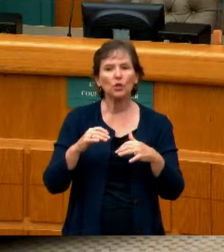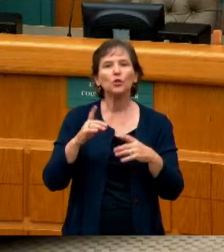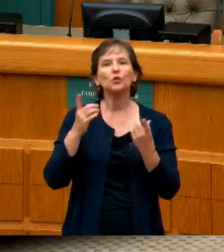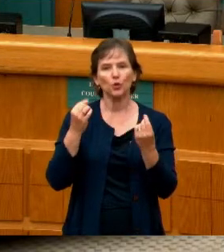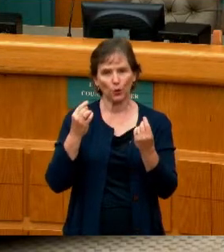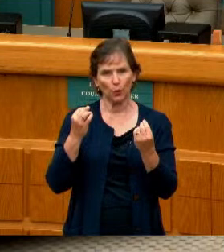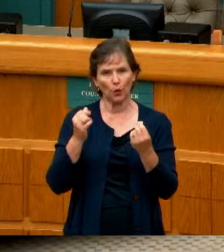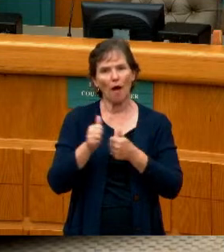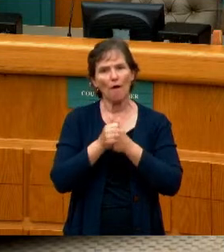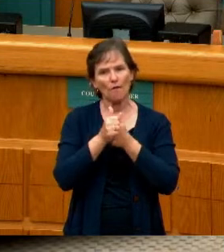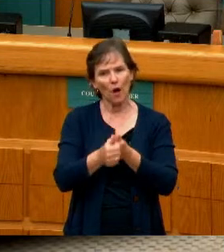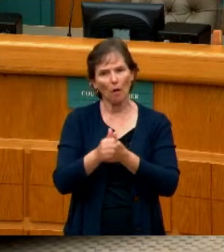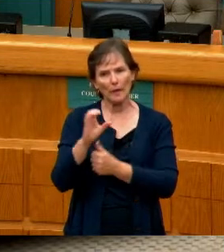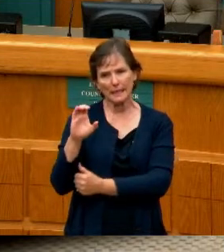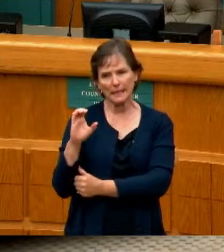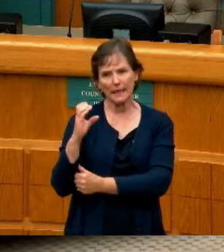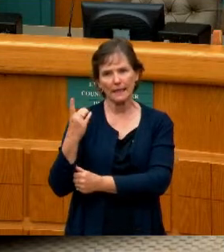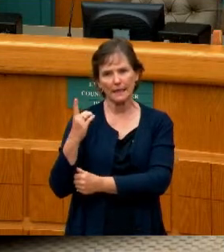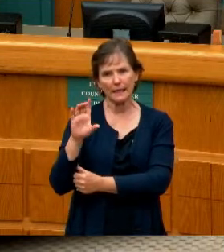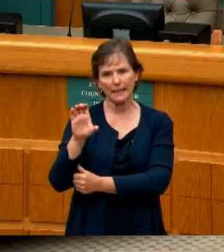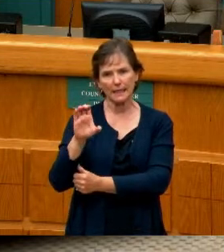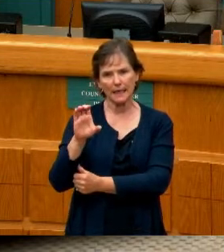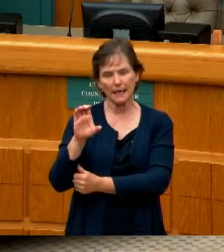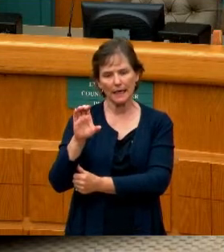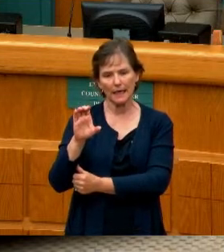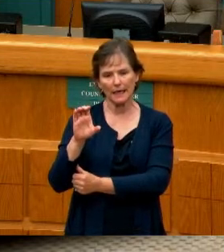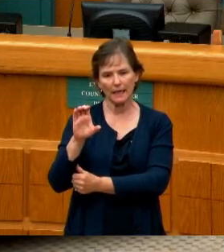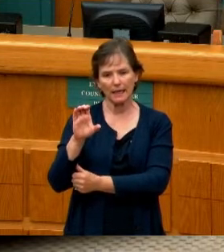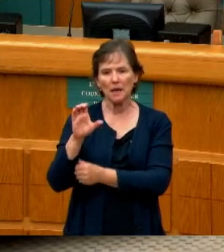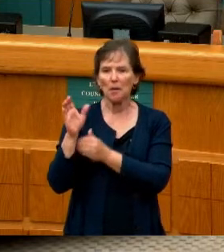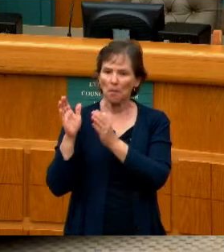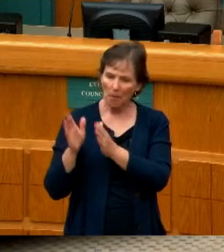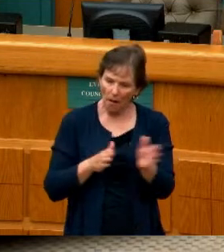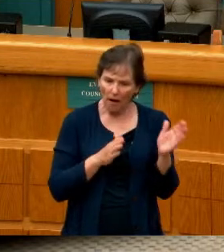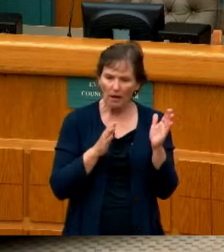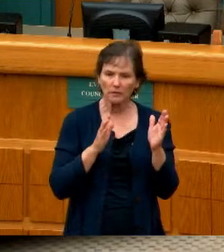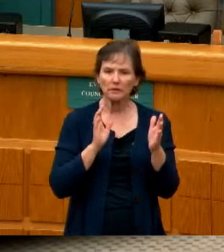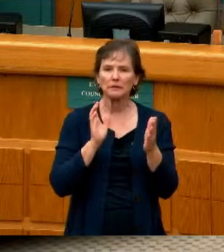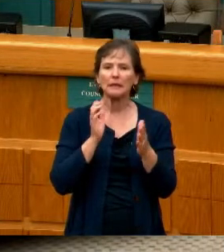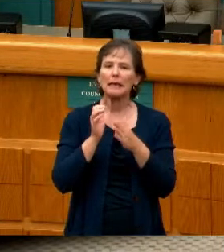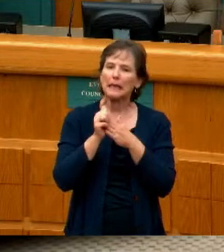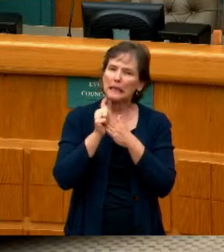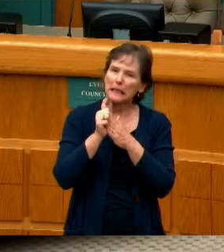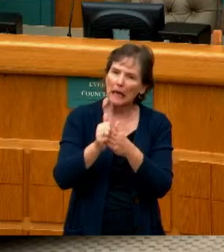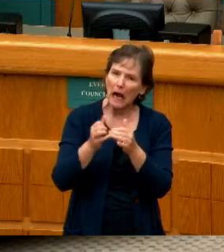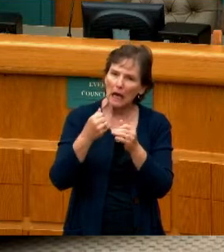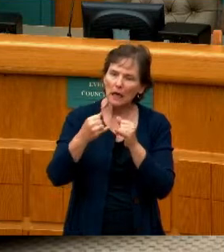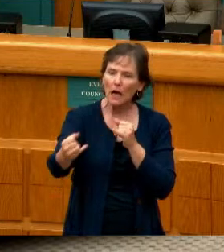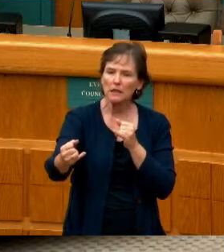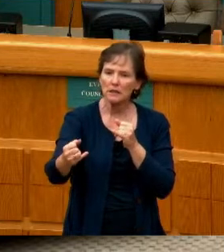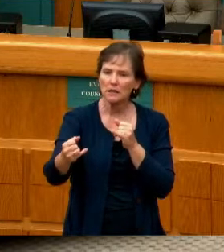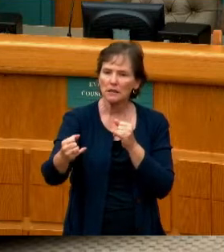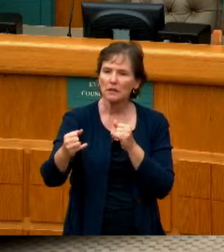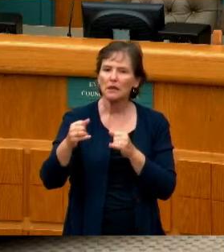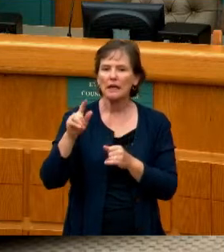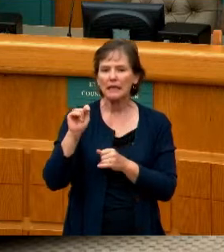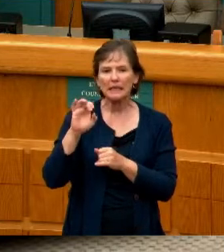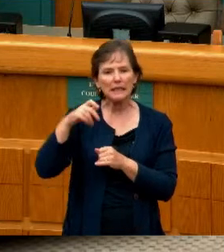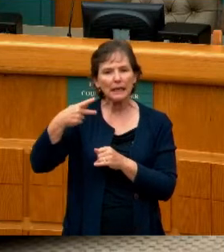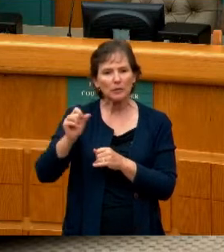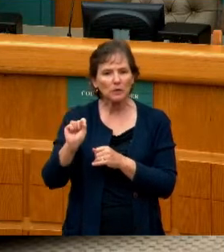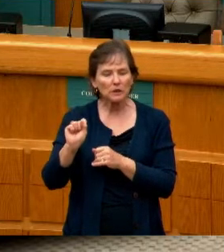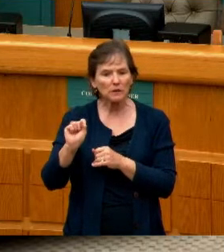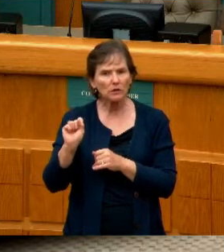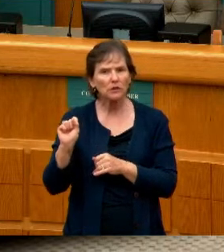a gathering, here's the thing. You need to follow the CDC rules and tips and guidelines because it's going to help